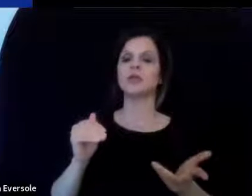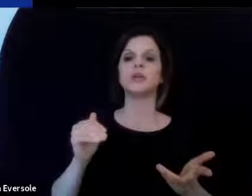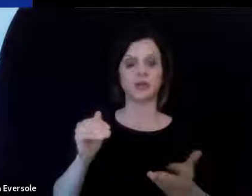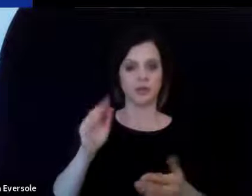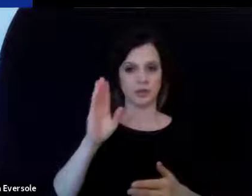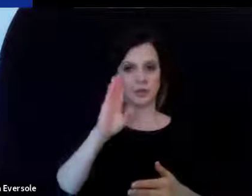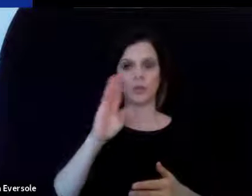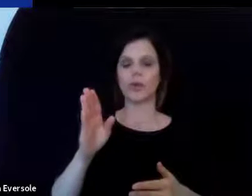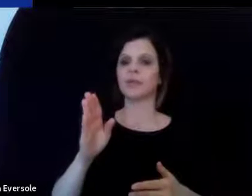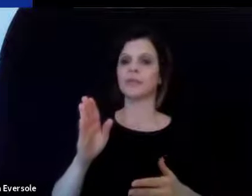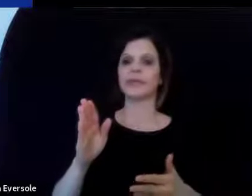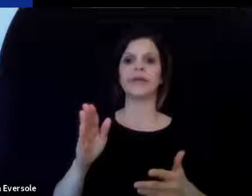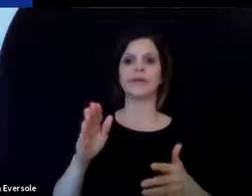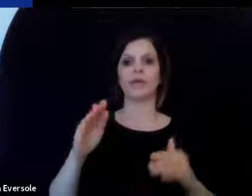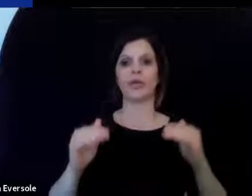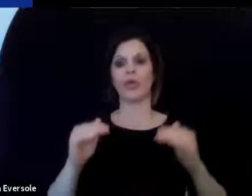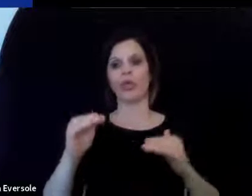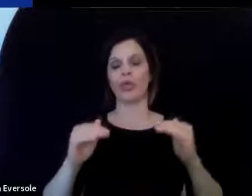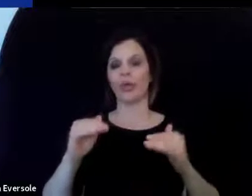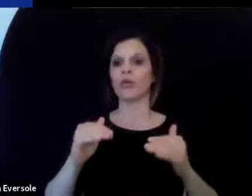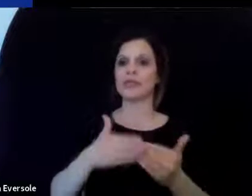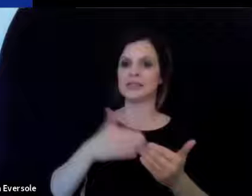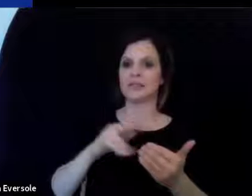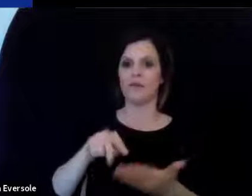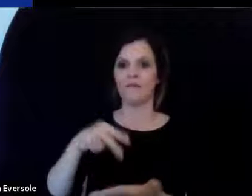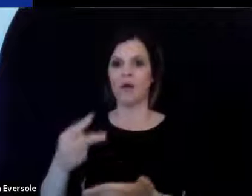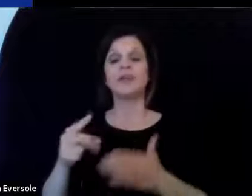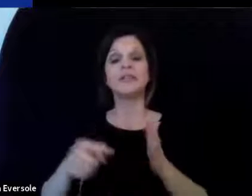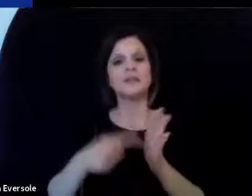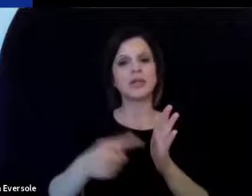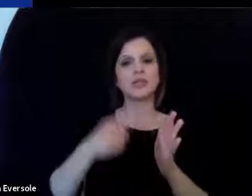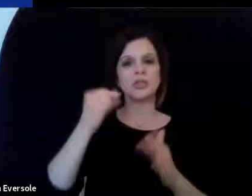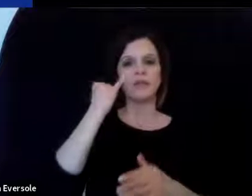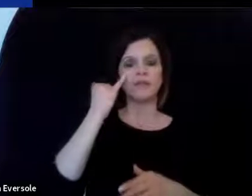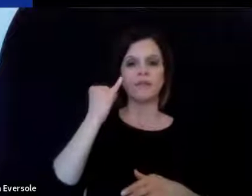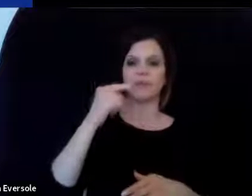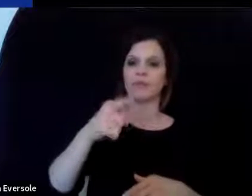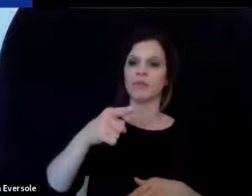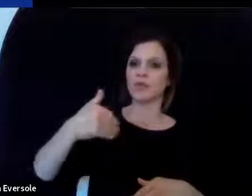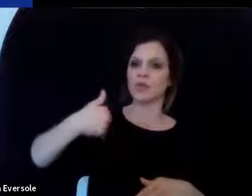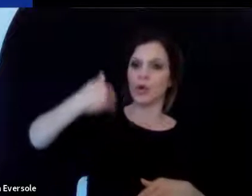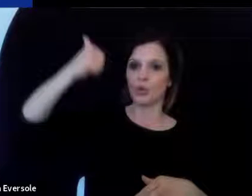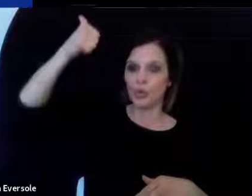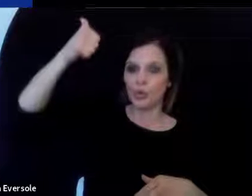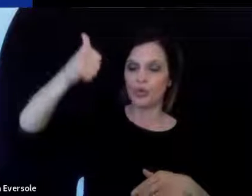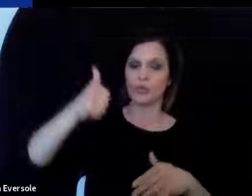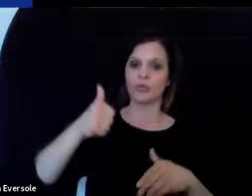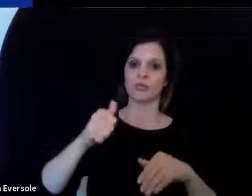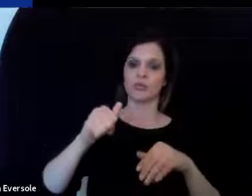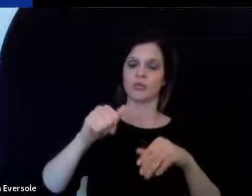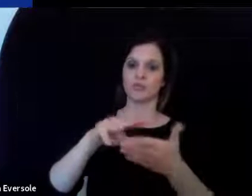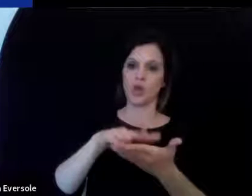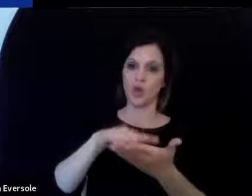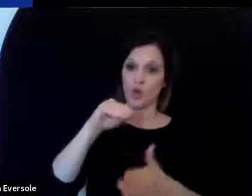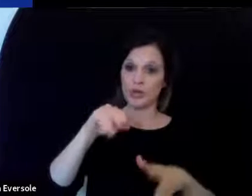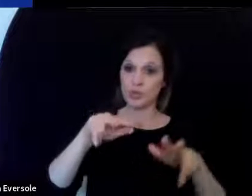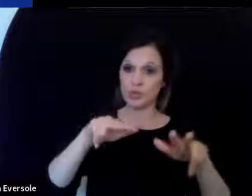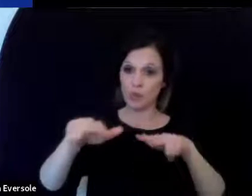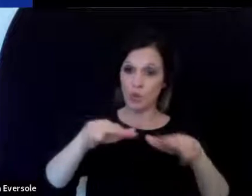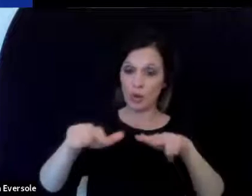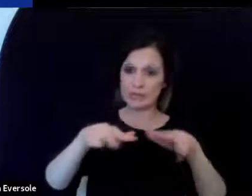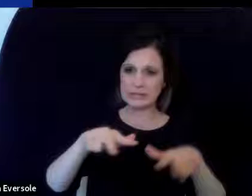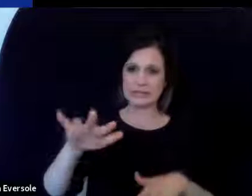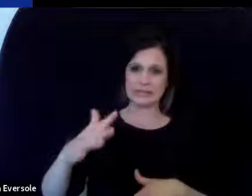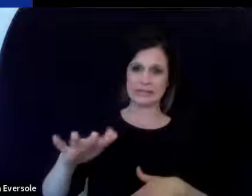topsy-turvy, especially when they're younger and really beginning to learn how to walk and sustain strength to keep their legs up, etc.